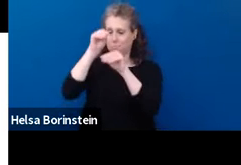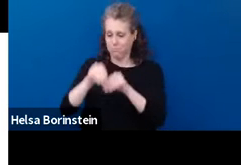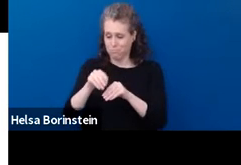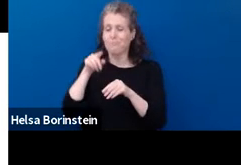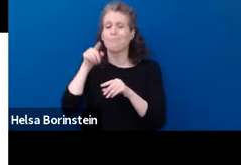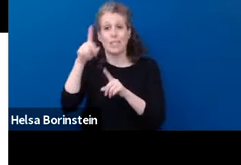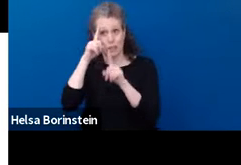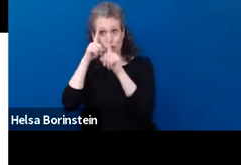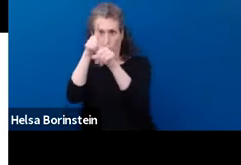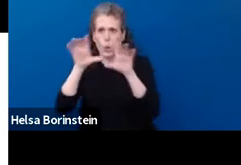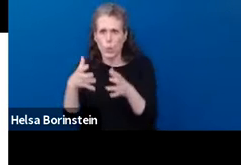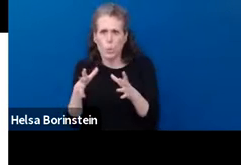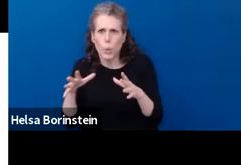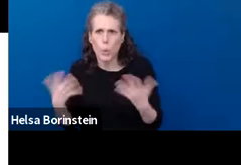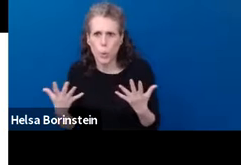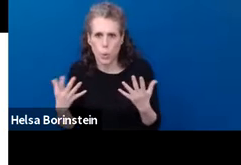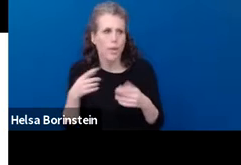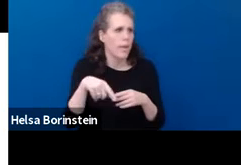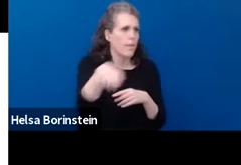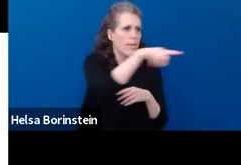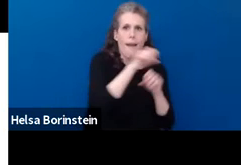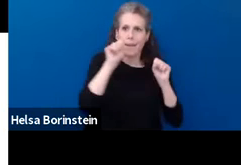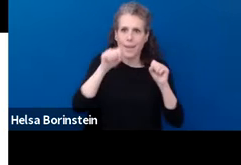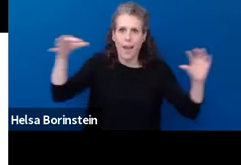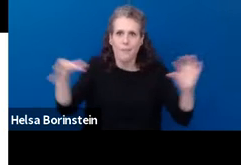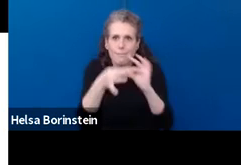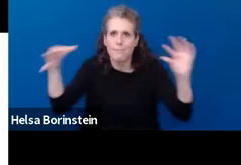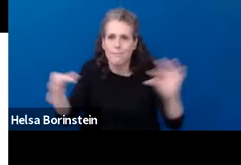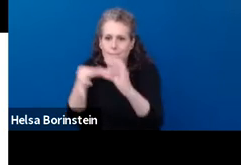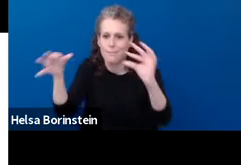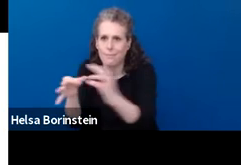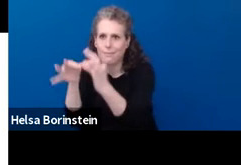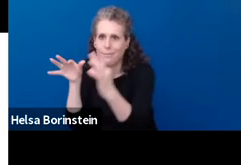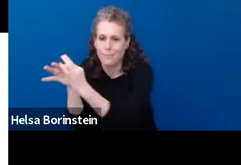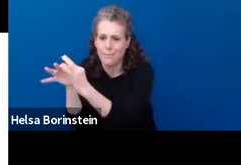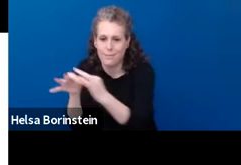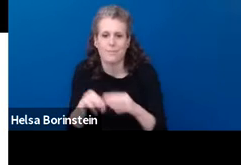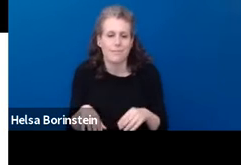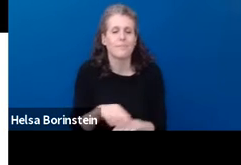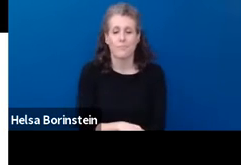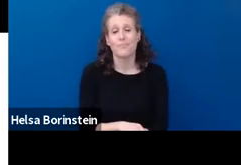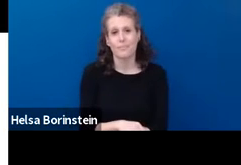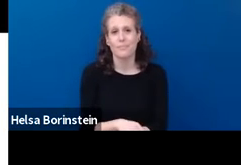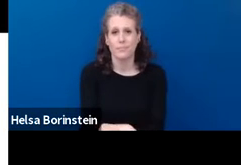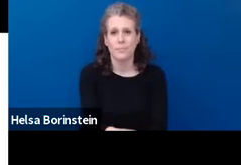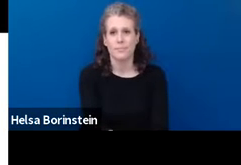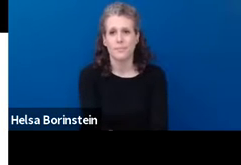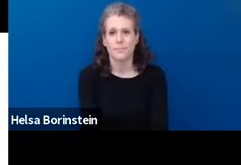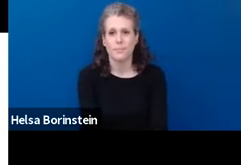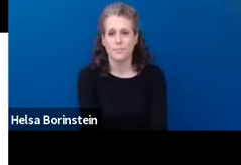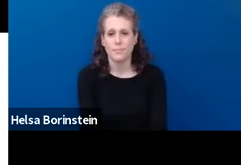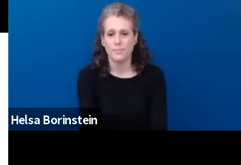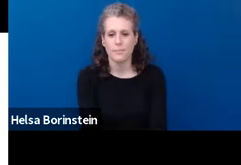this, because it's so, you know, the integrity part of